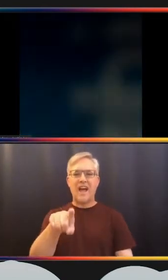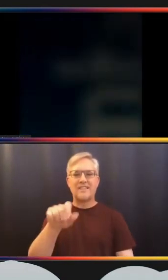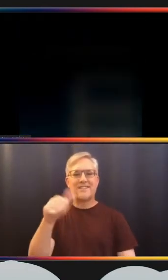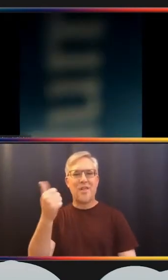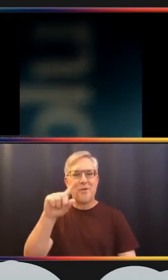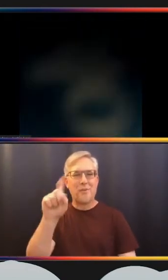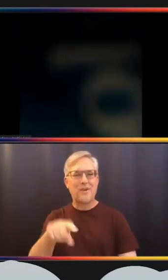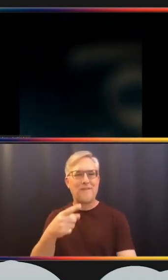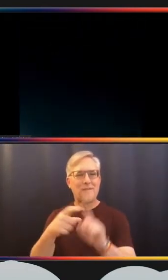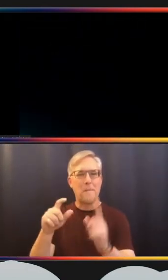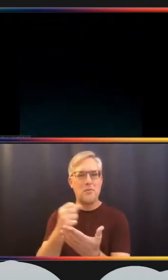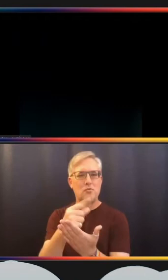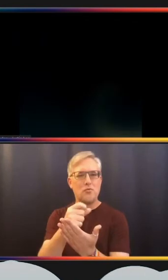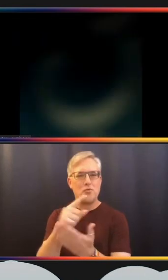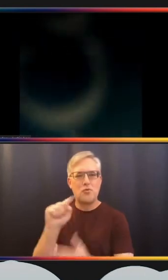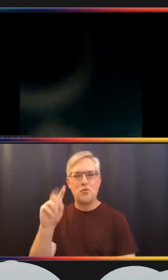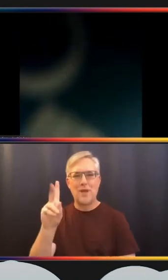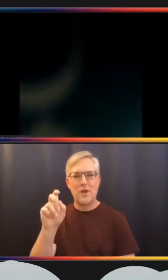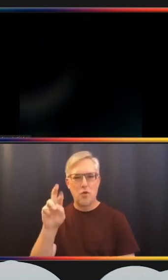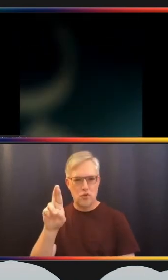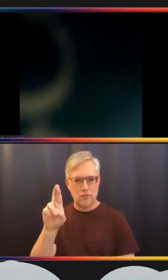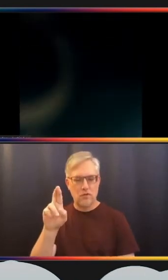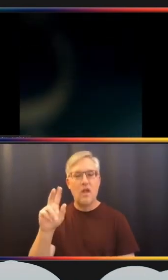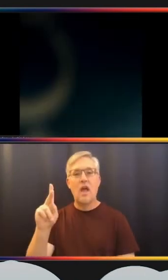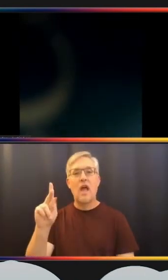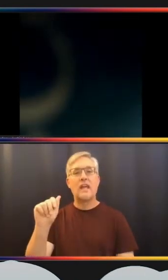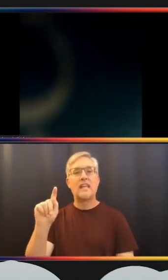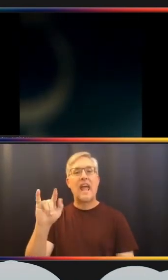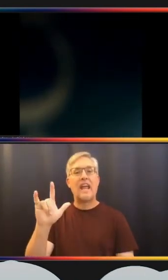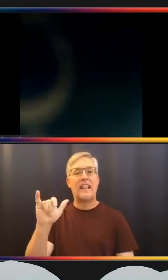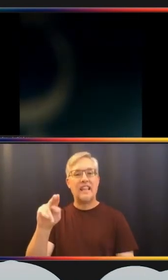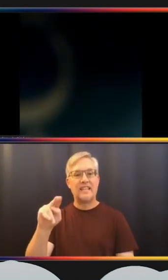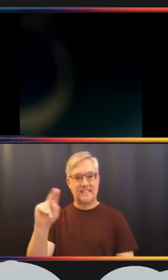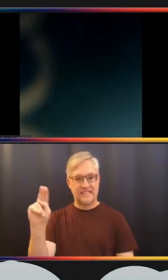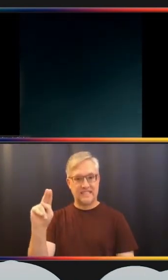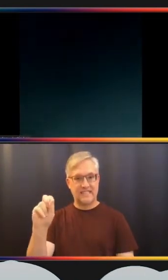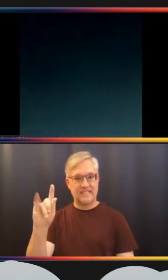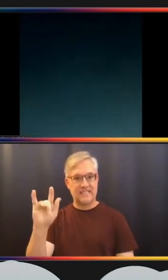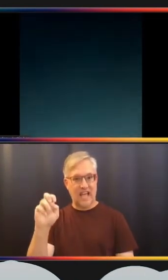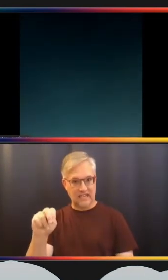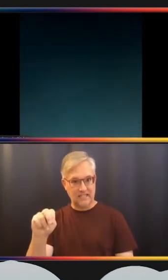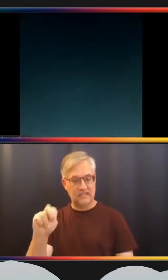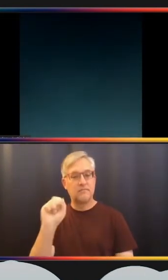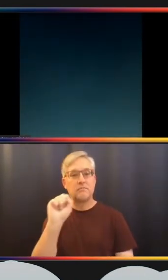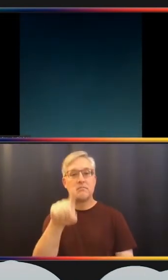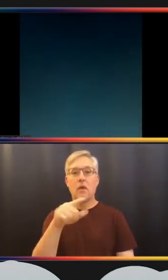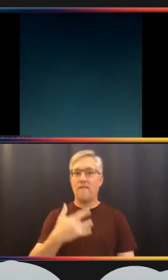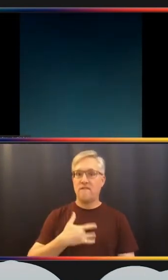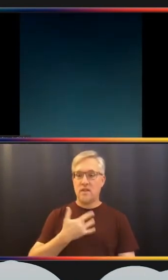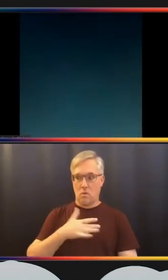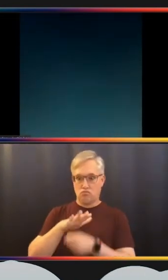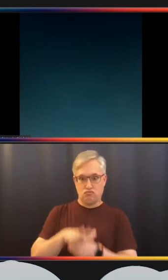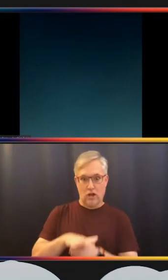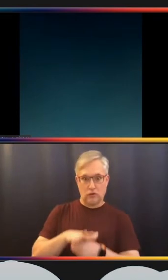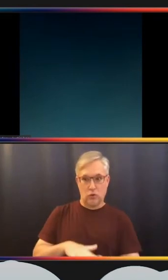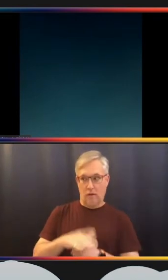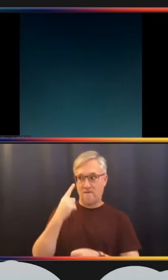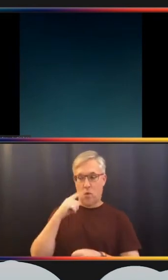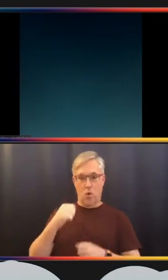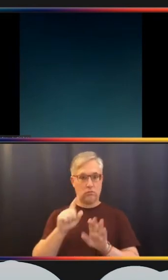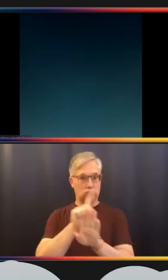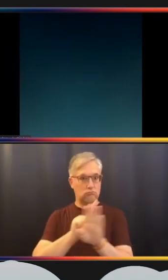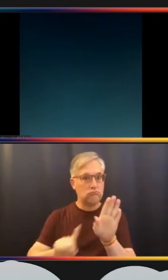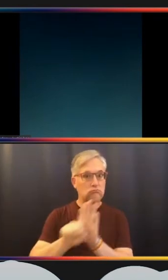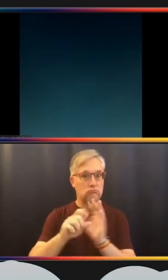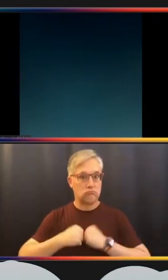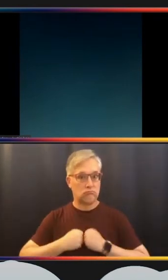Caitlin N. Stein asked, did you feel any pressure while portraying Elena coming out? And they also said, that storyline is why